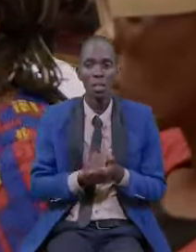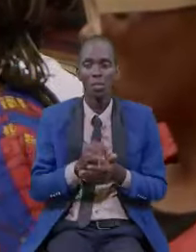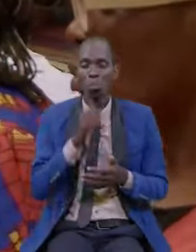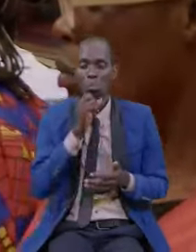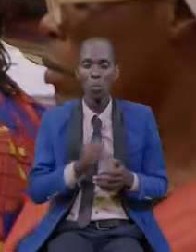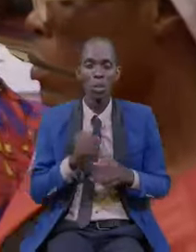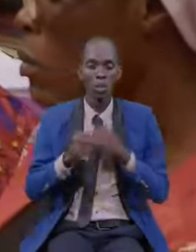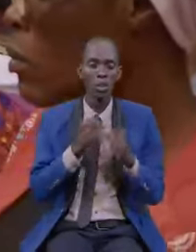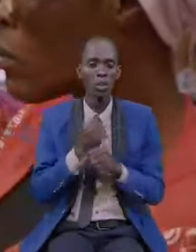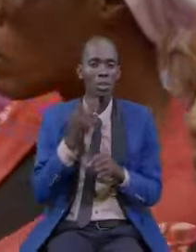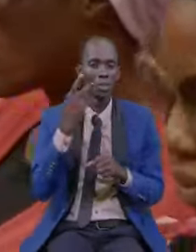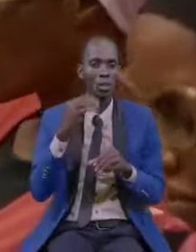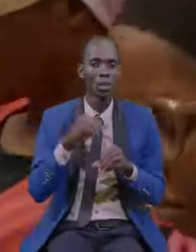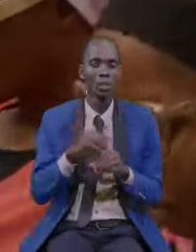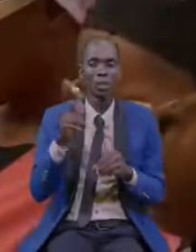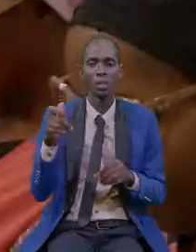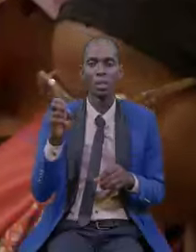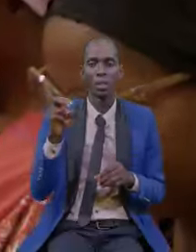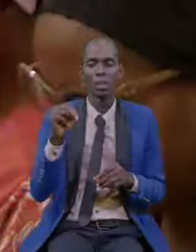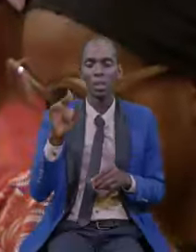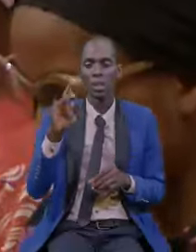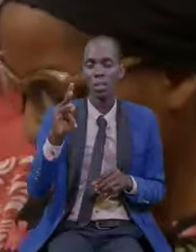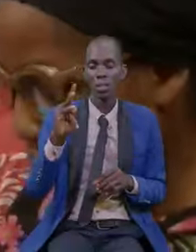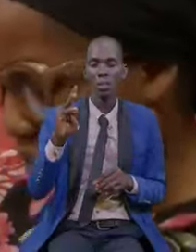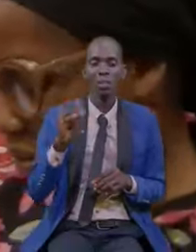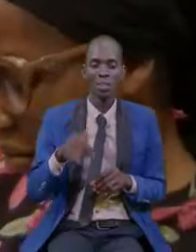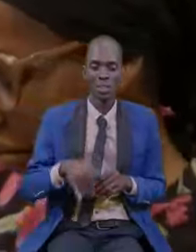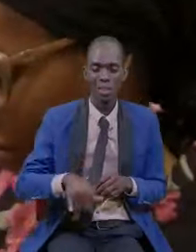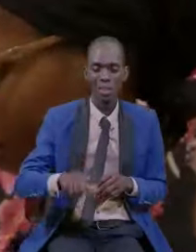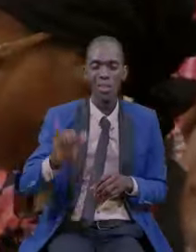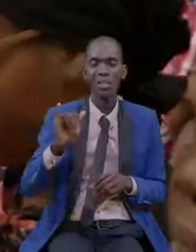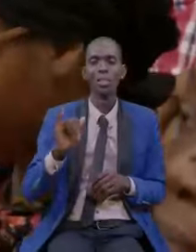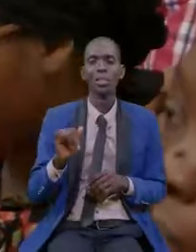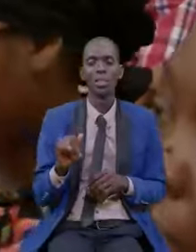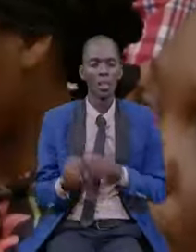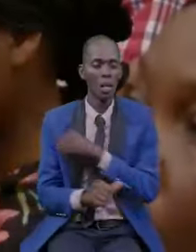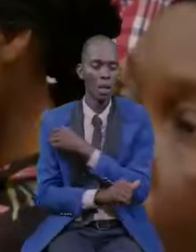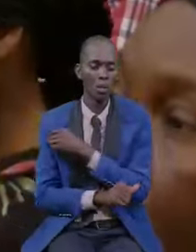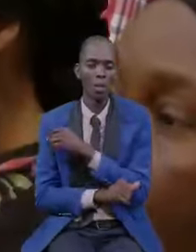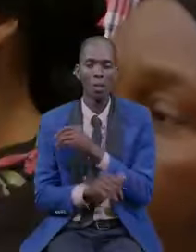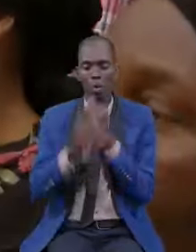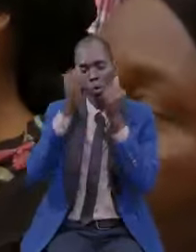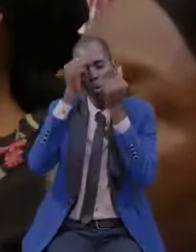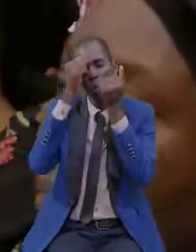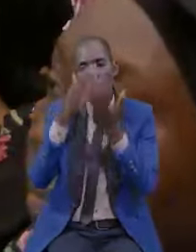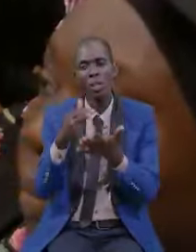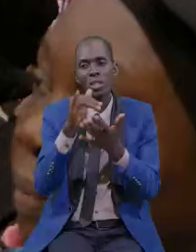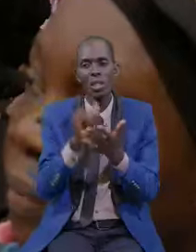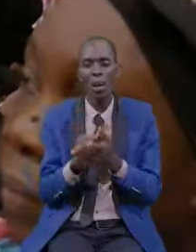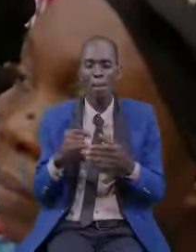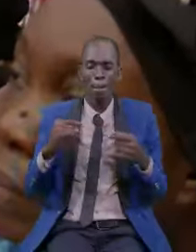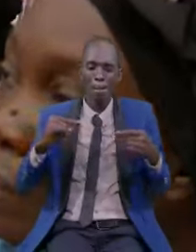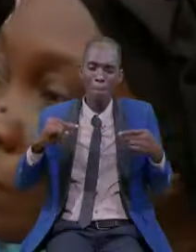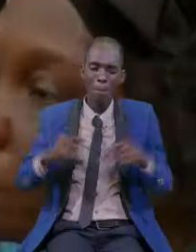Genesis chapter 17, yet he carried out that painful instruction because that's